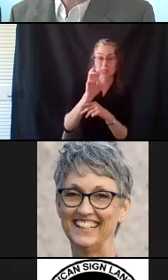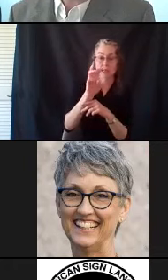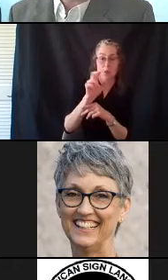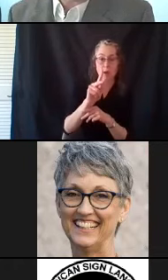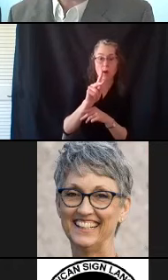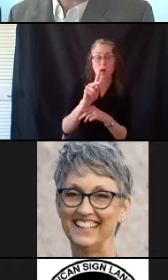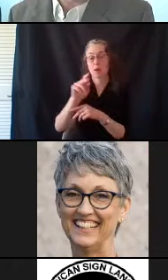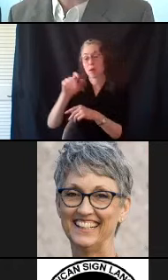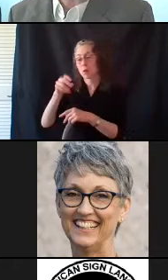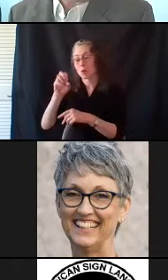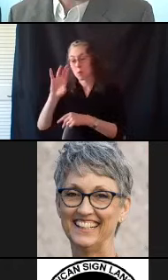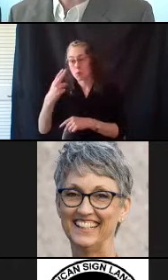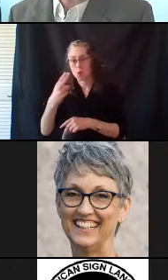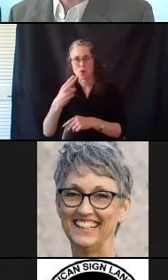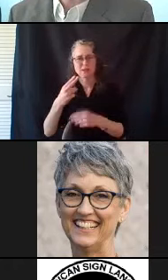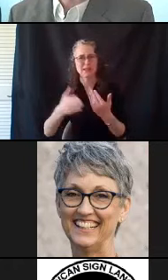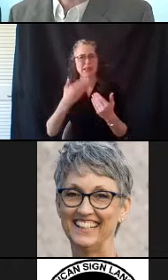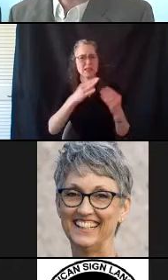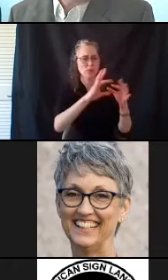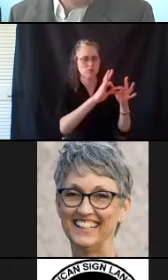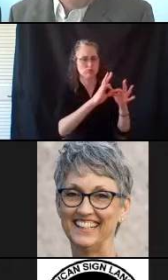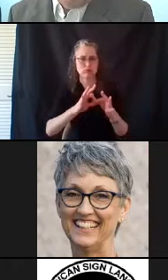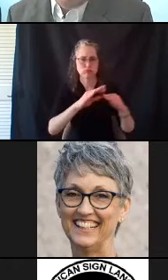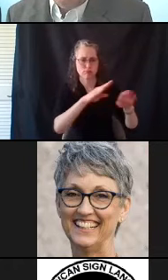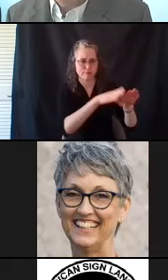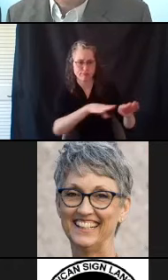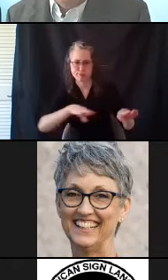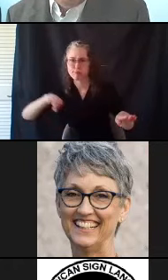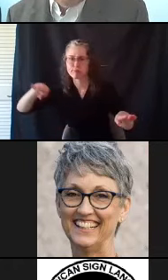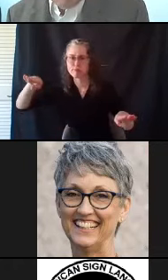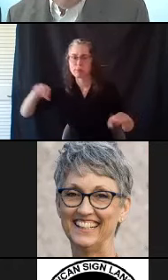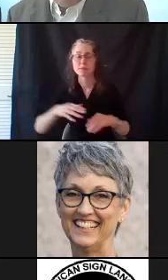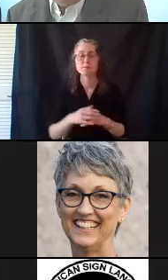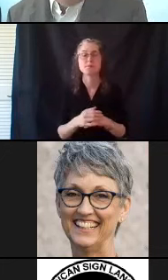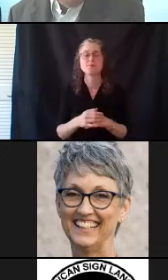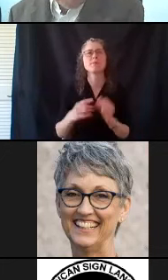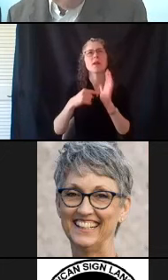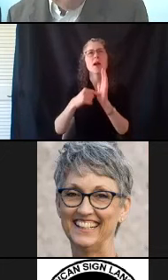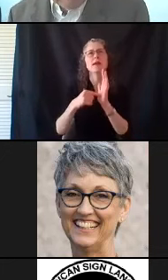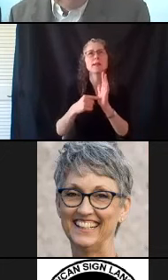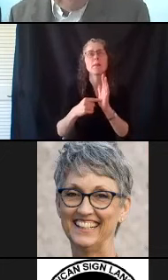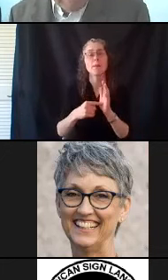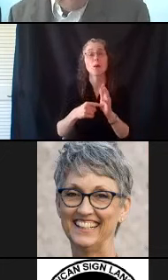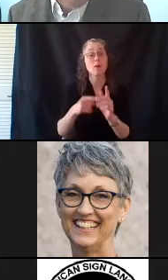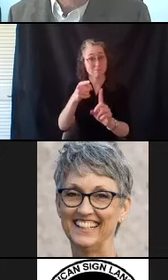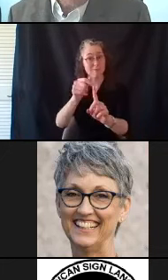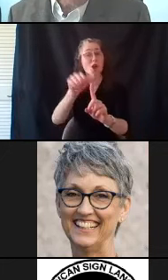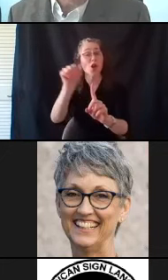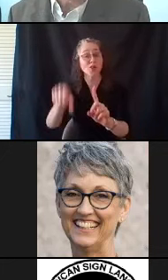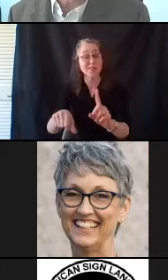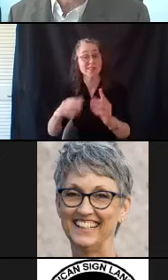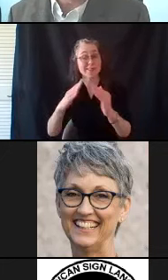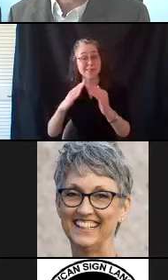porch. I have an example that this took place actually in the city of Austin, and